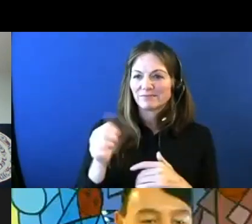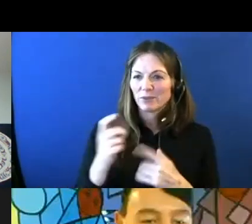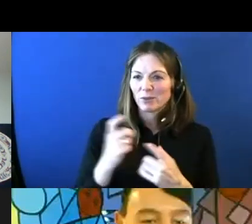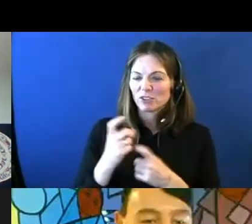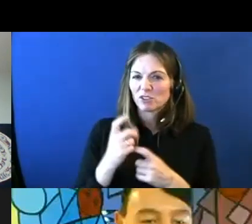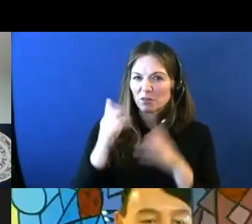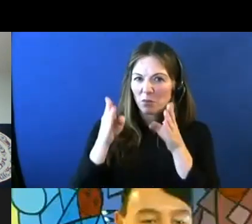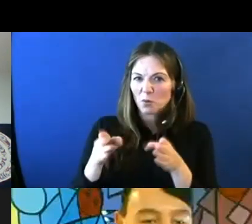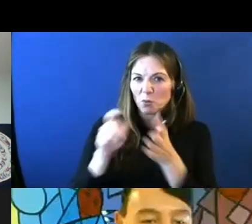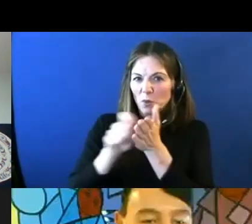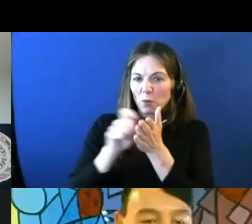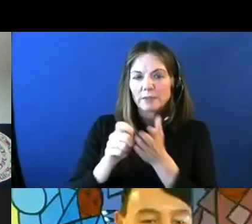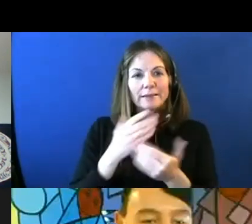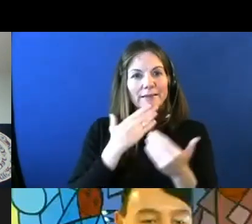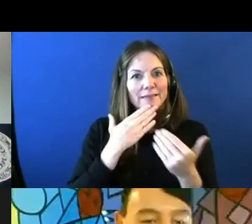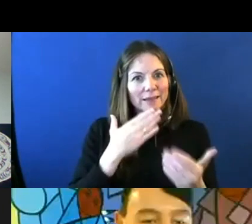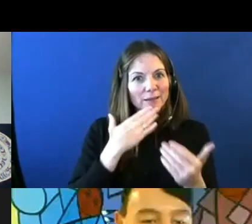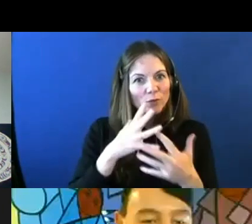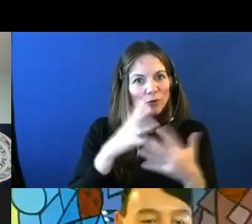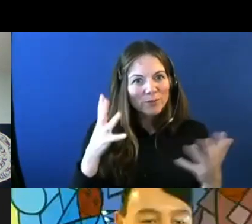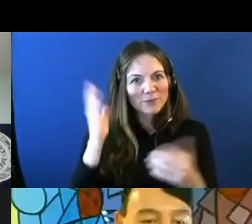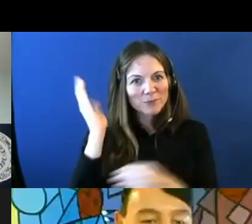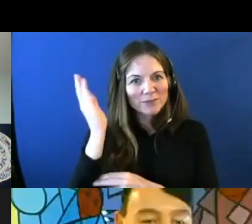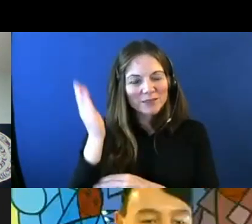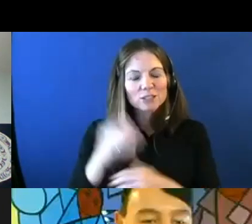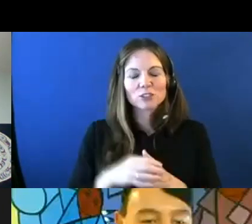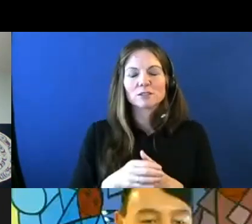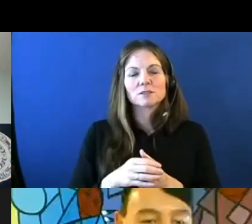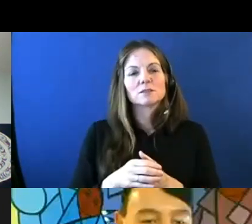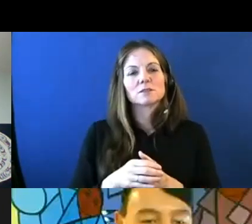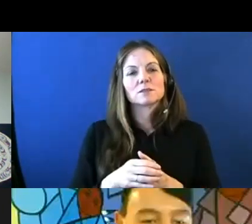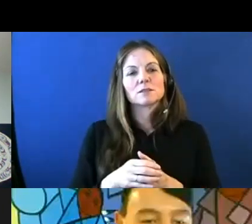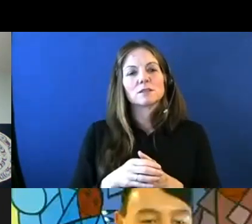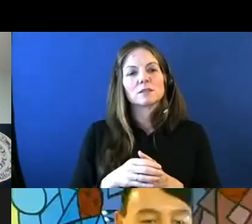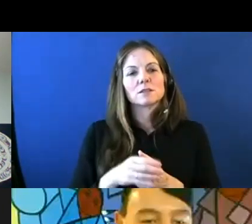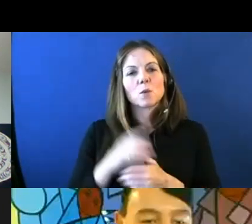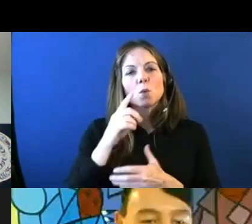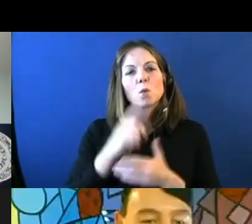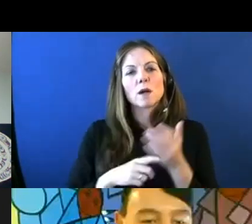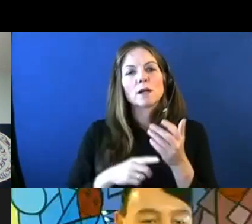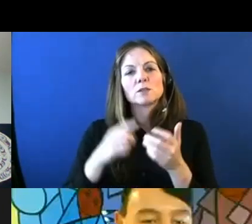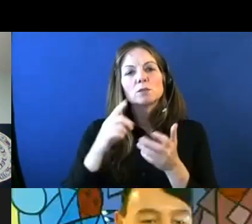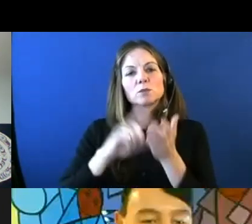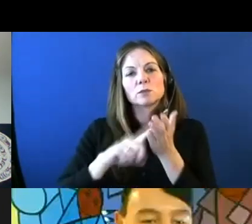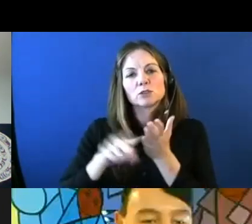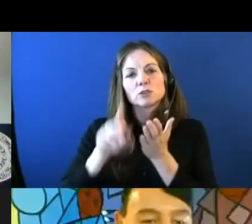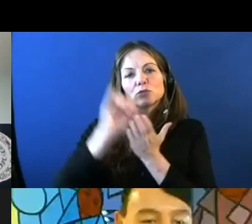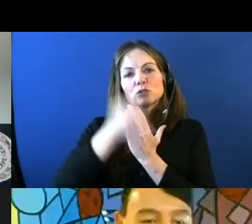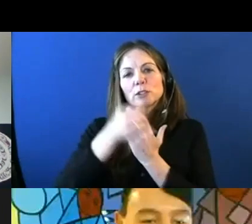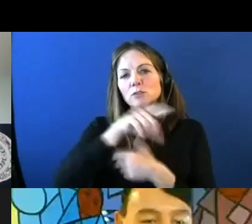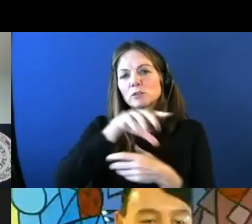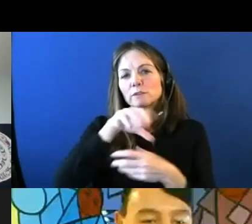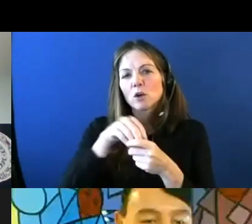informative presentation. And the question is, what research projects are the two of you currently involved in at